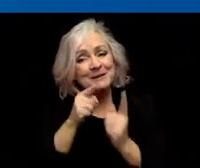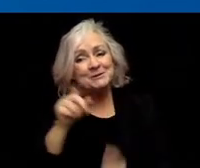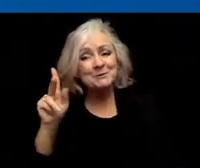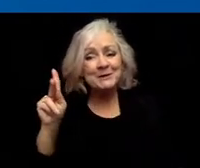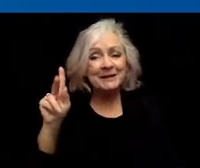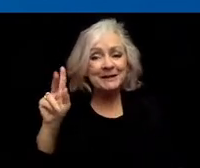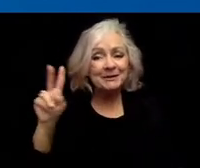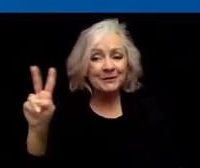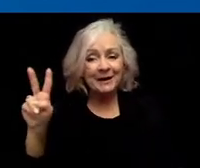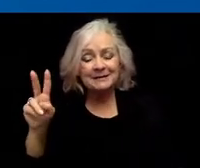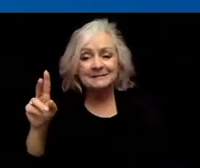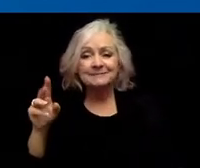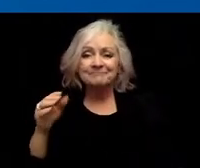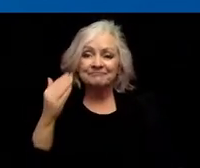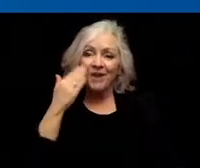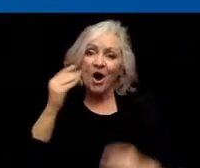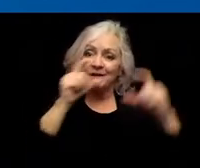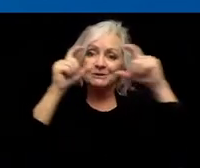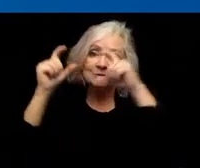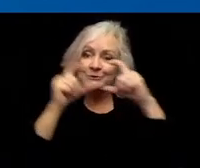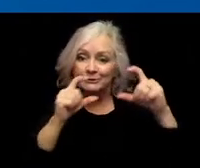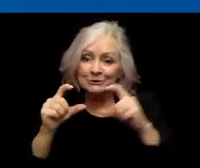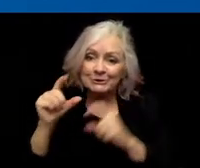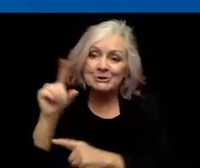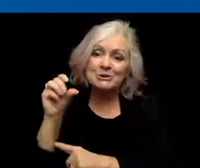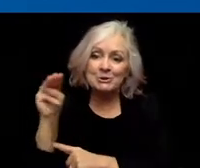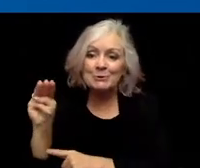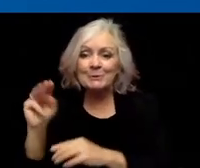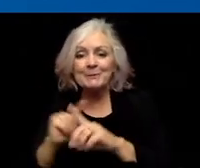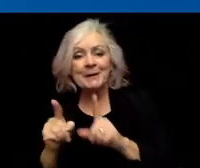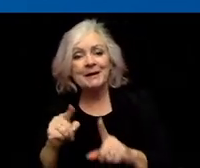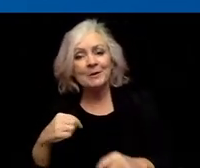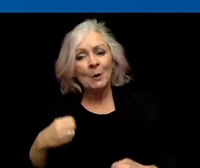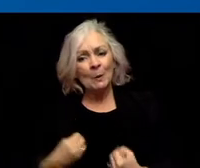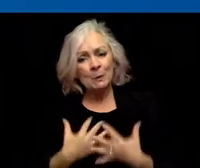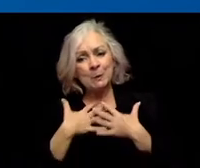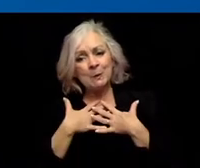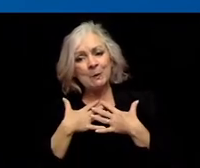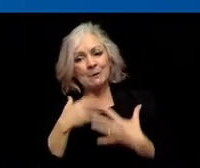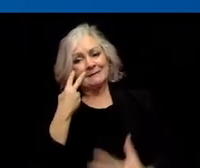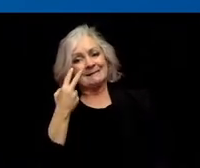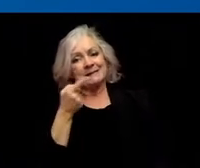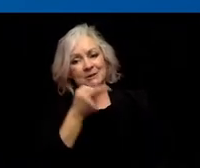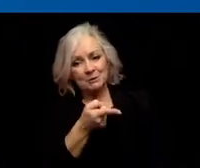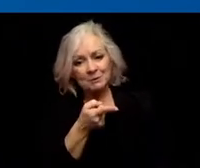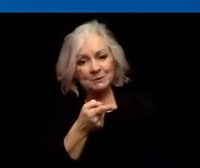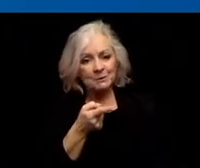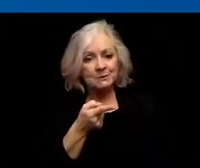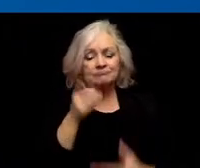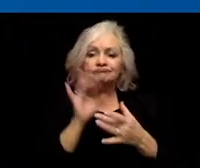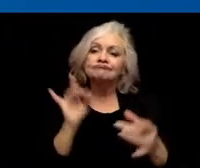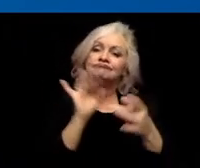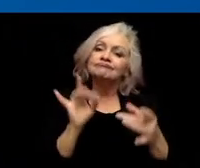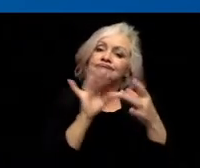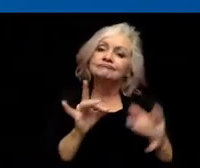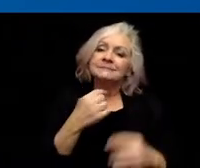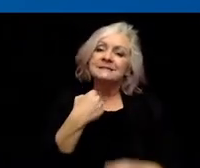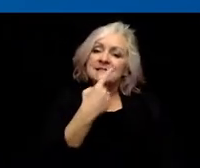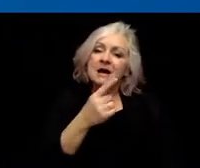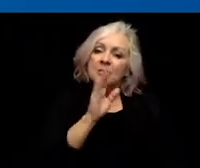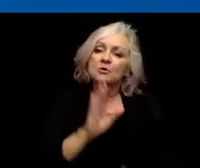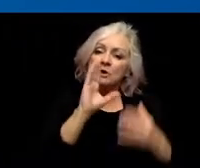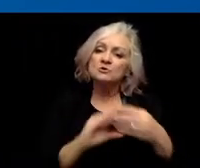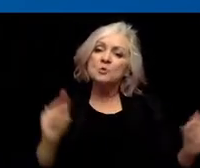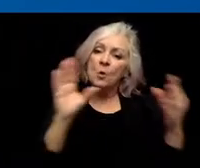on Zoom. It's absolutely the most inspirational thing to see people speak for themselves. Mm.